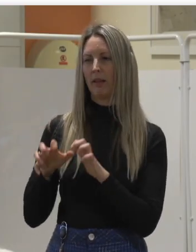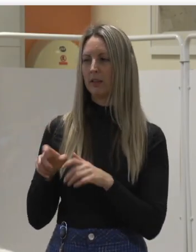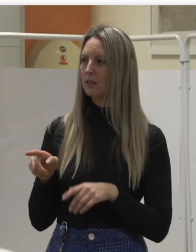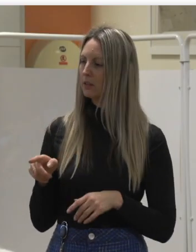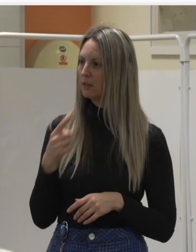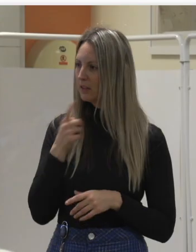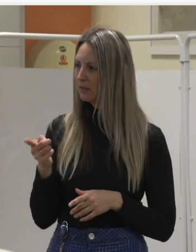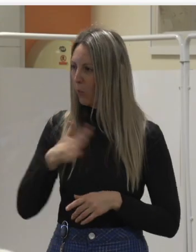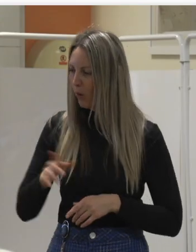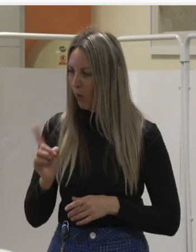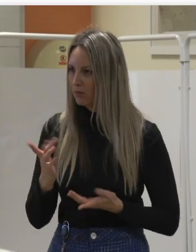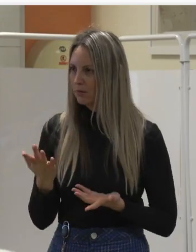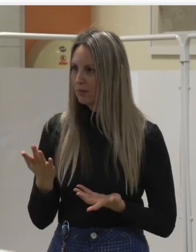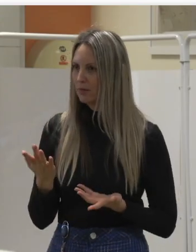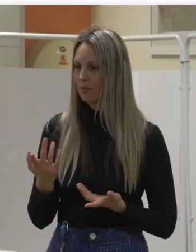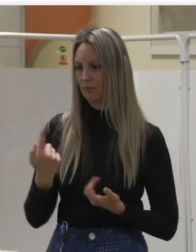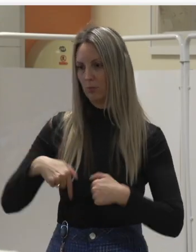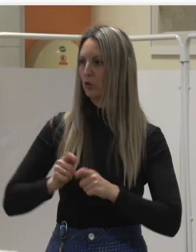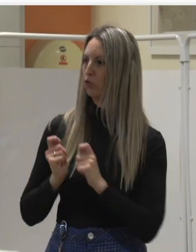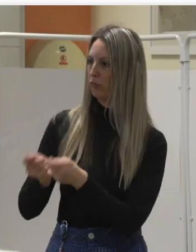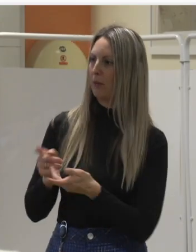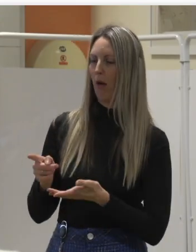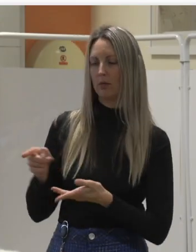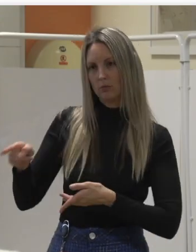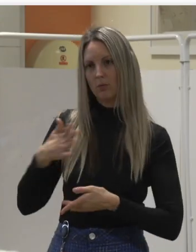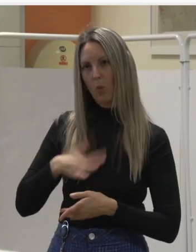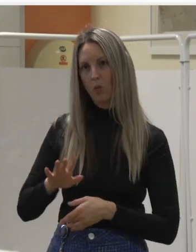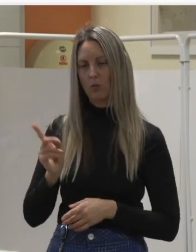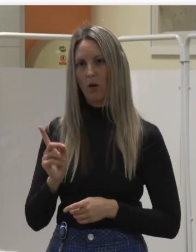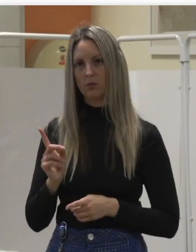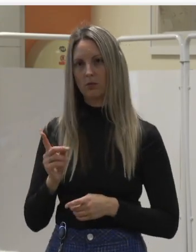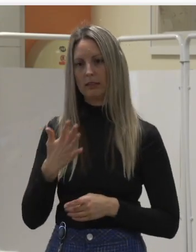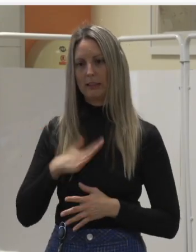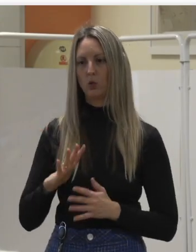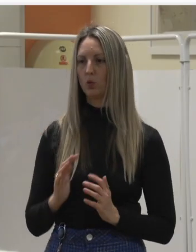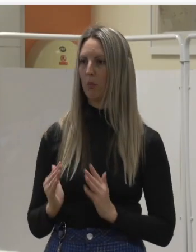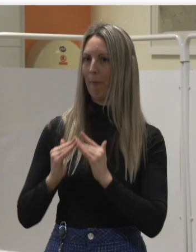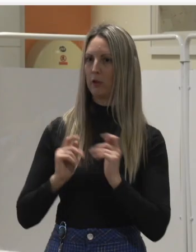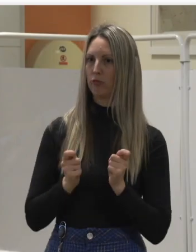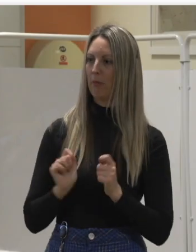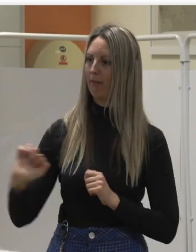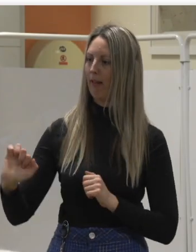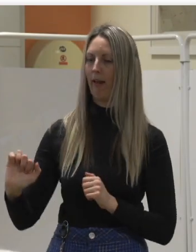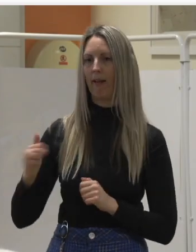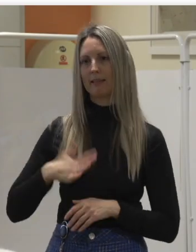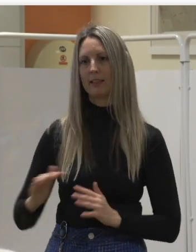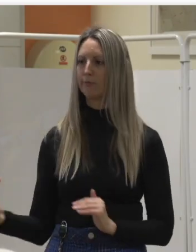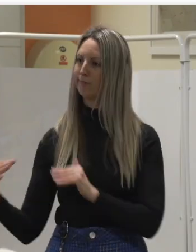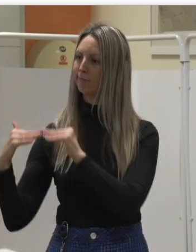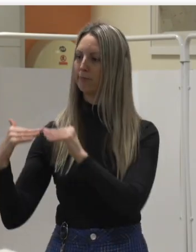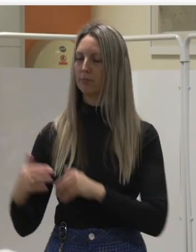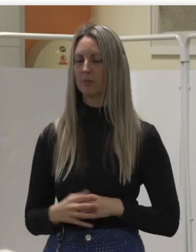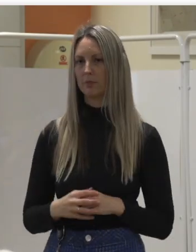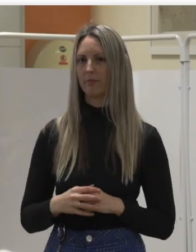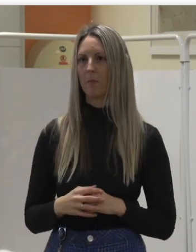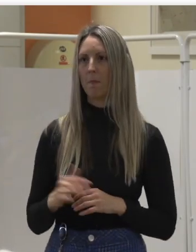when we treat you? Because we need to tailor the treatment according to the needs. So a person who is in their 20s or 30s